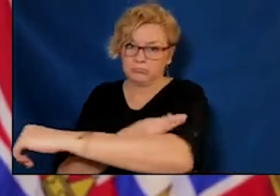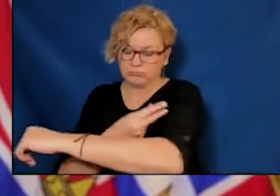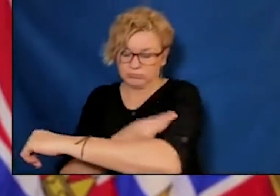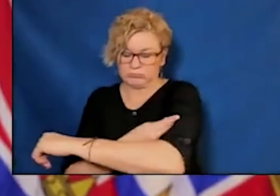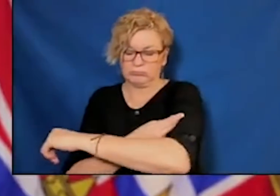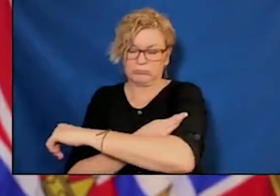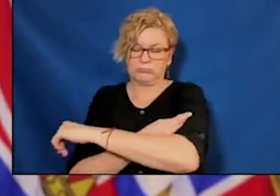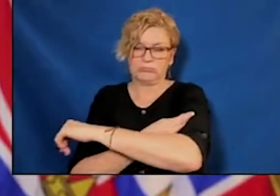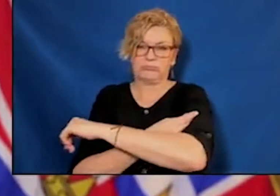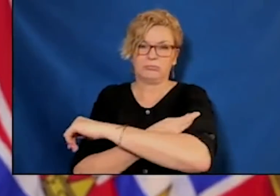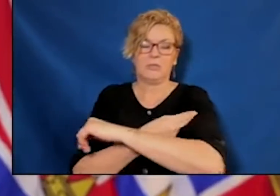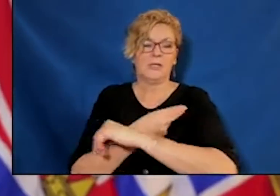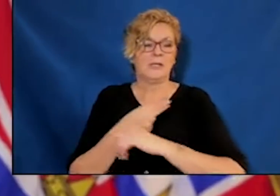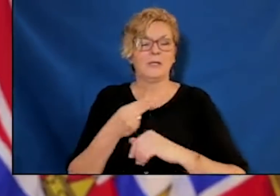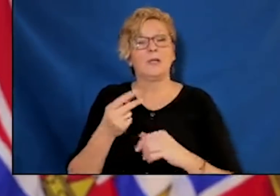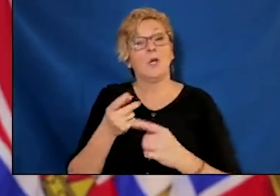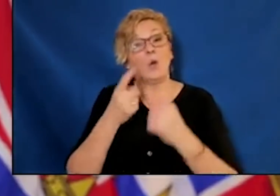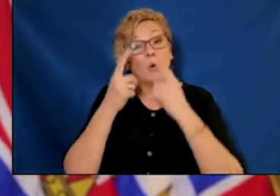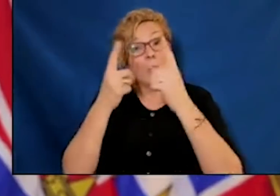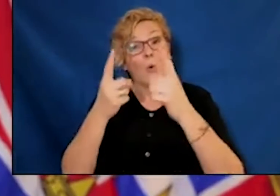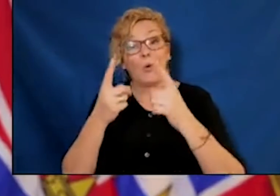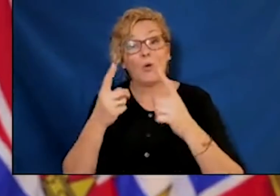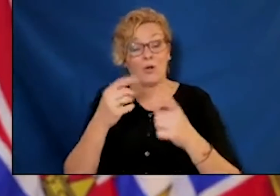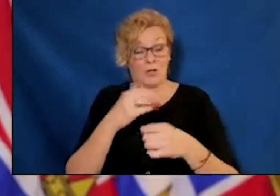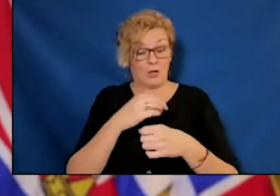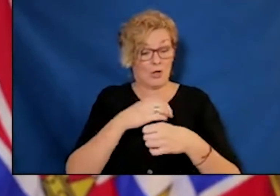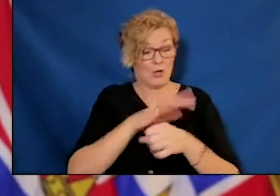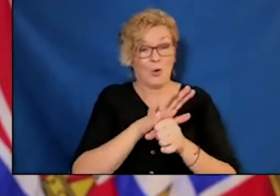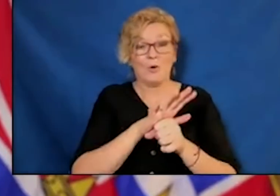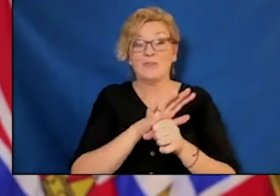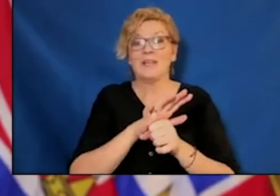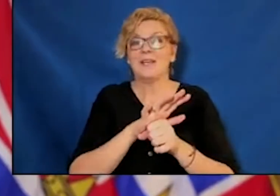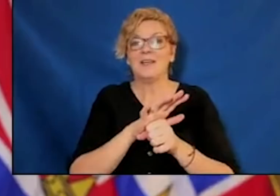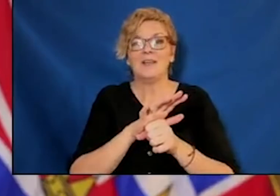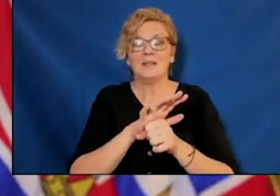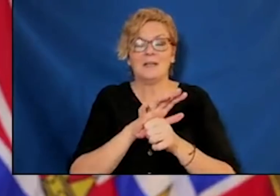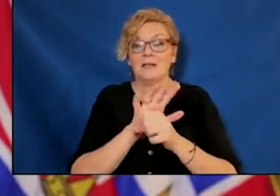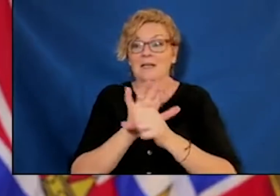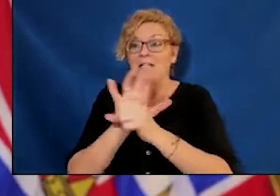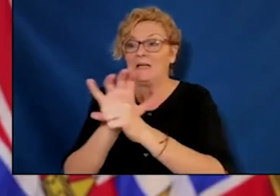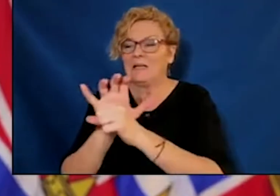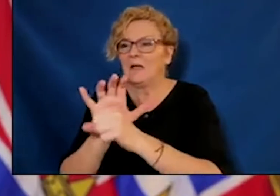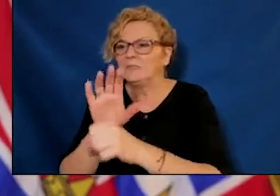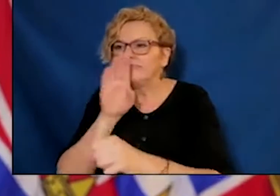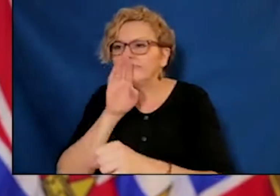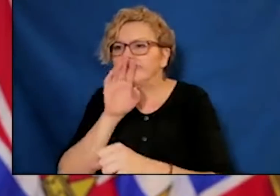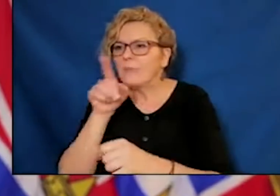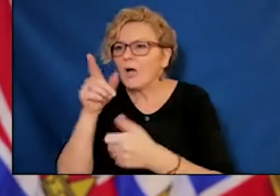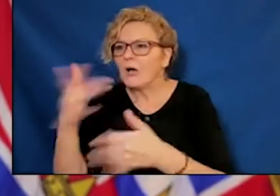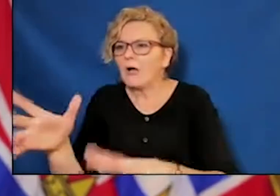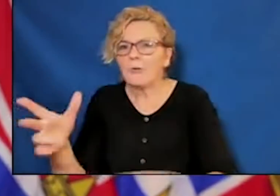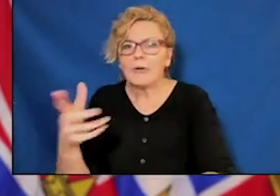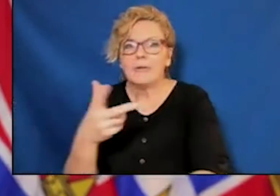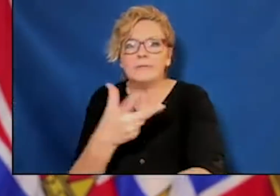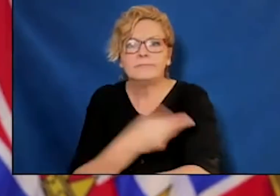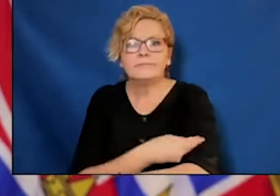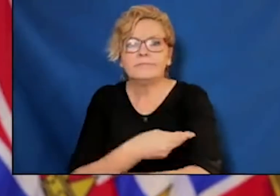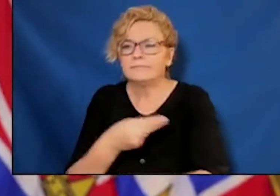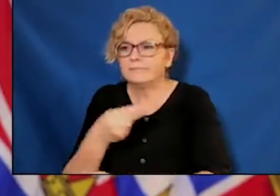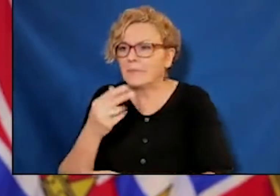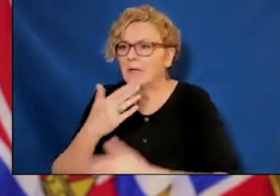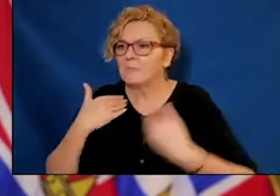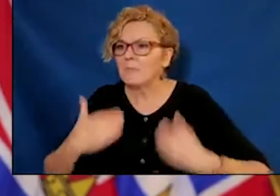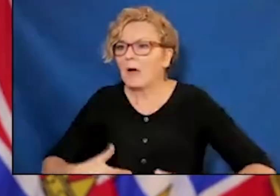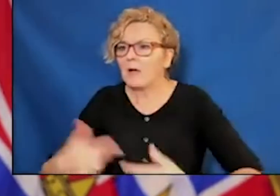dead ends wherever you go. So yes, people are concerned that with particularly variants that we're seeing